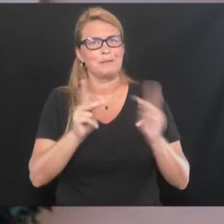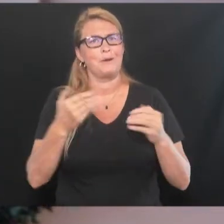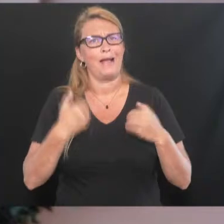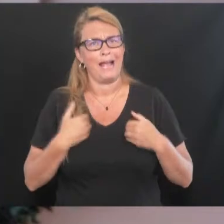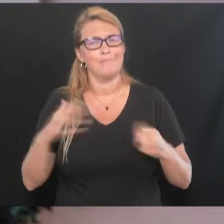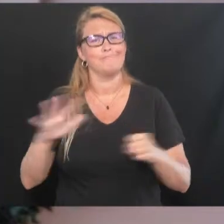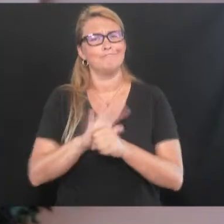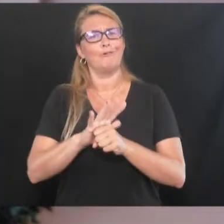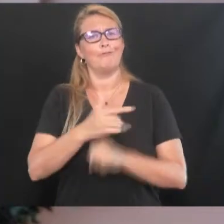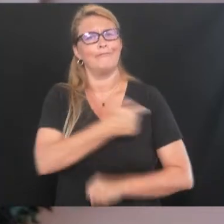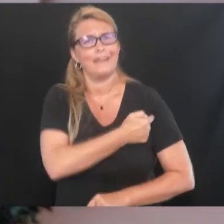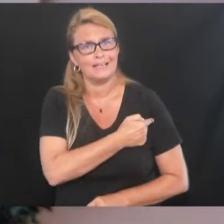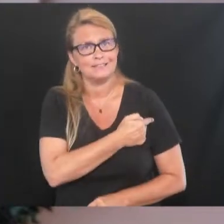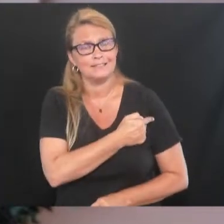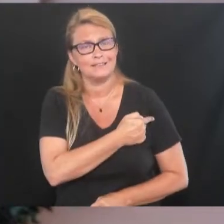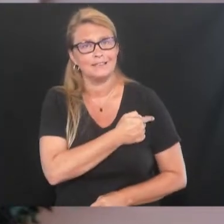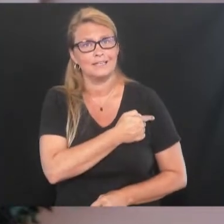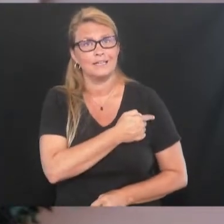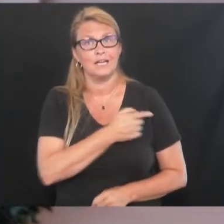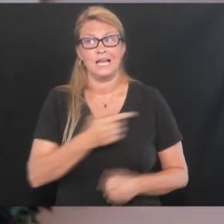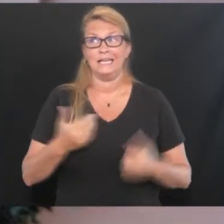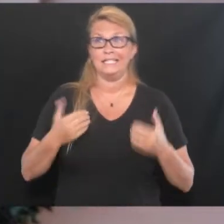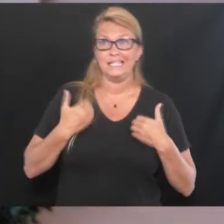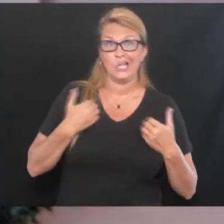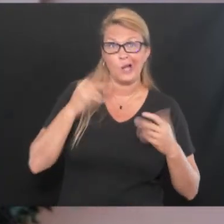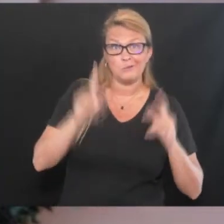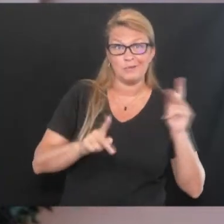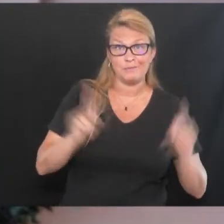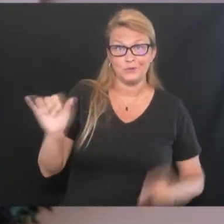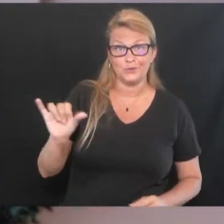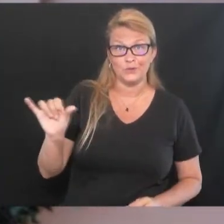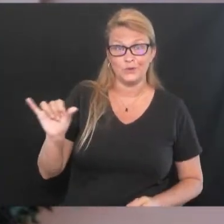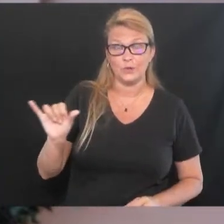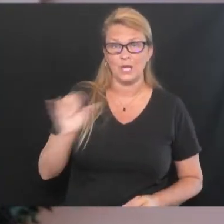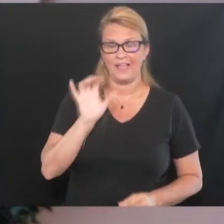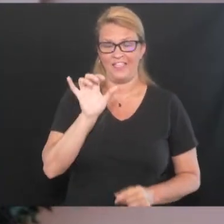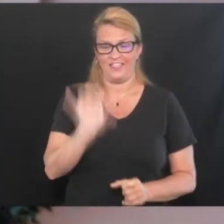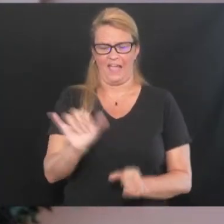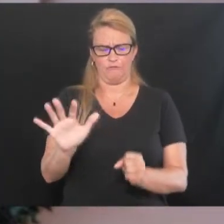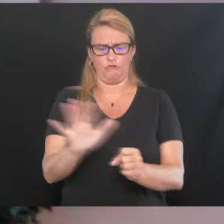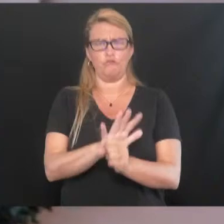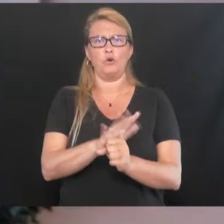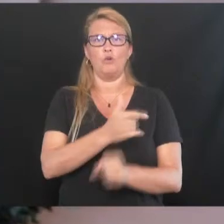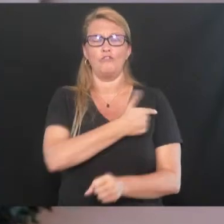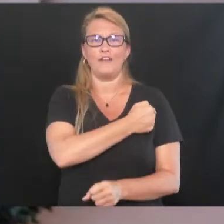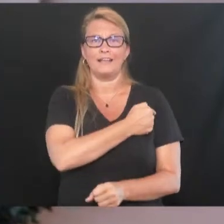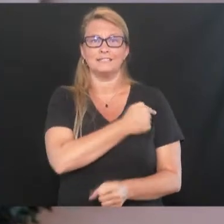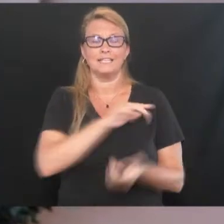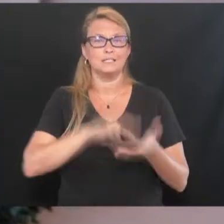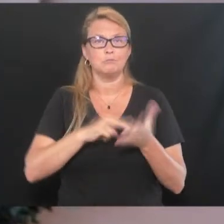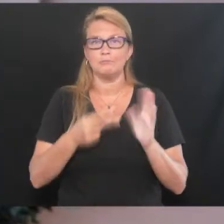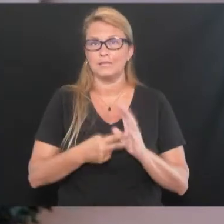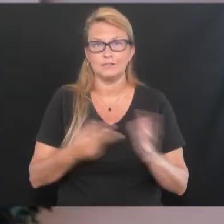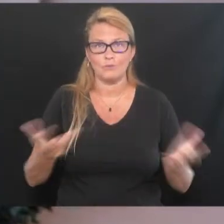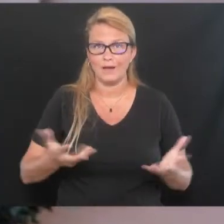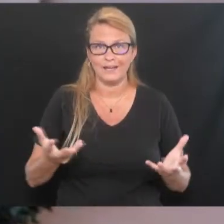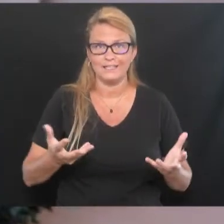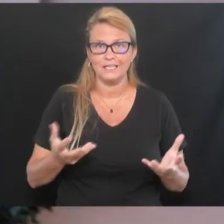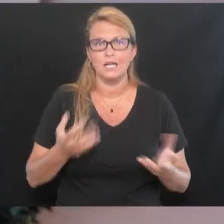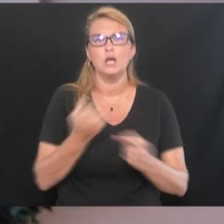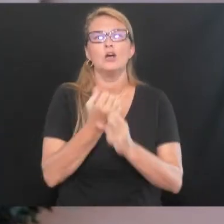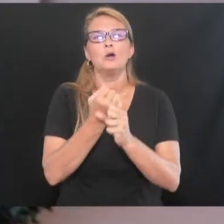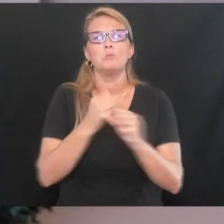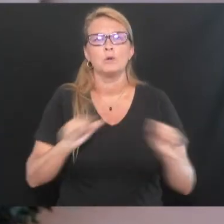vaccinated, everybody eligible, including young people, because that full vaccination is really good at protecting you from